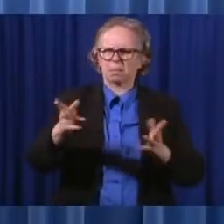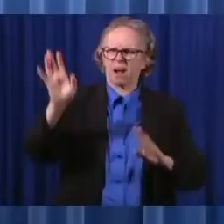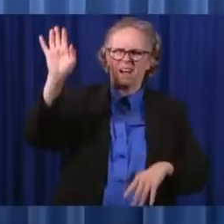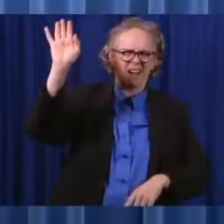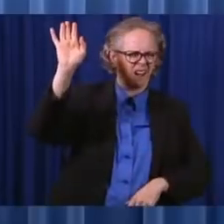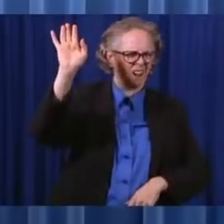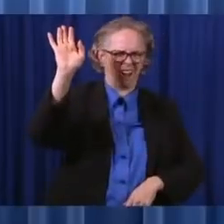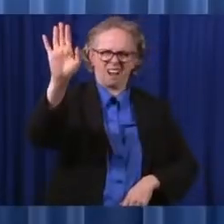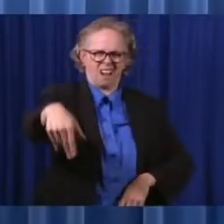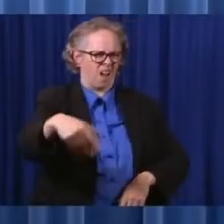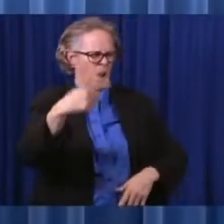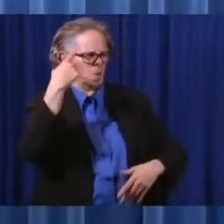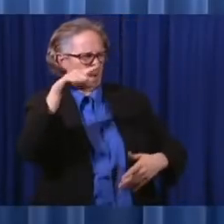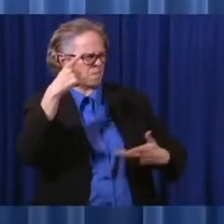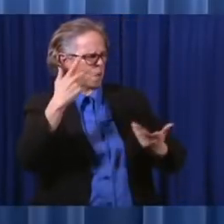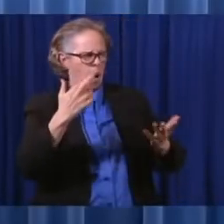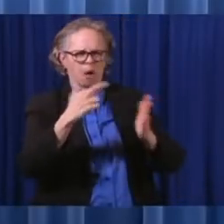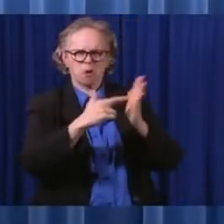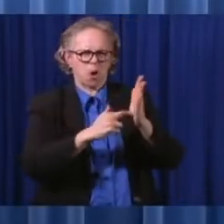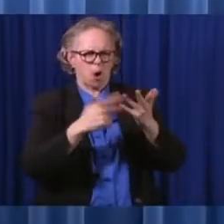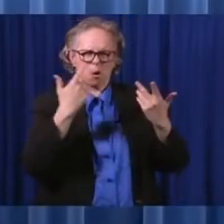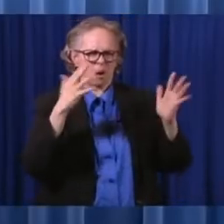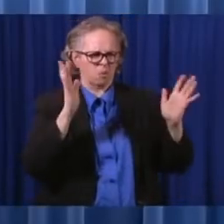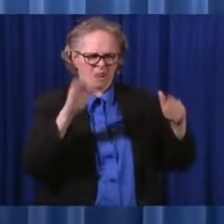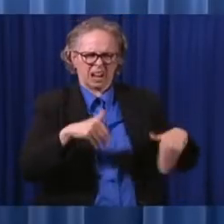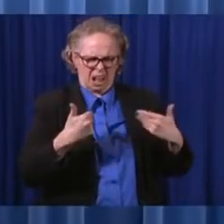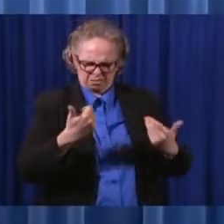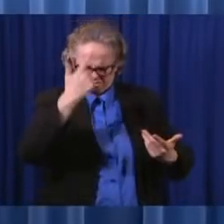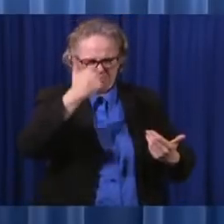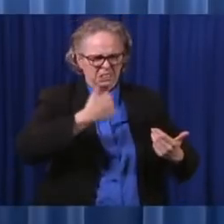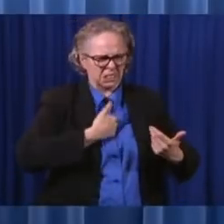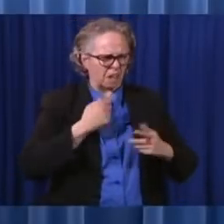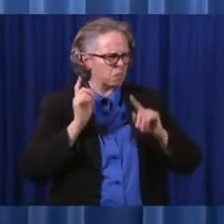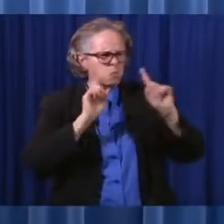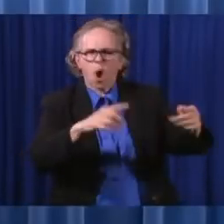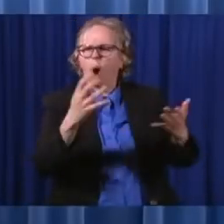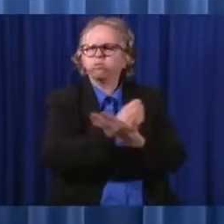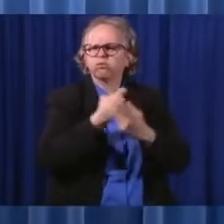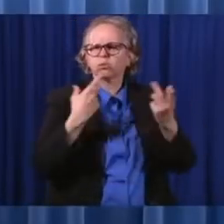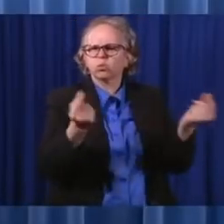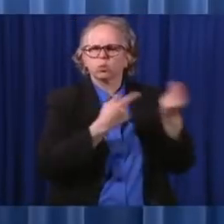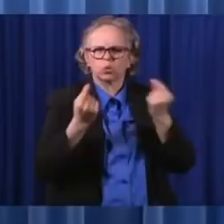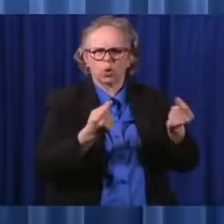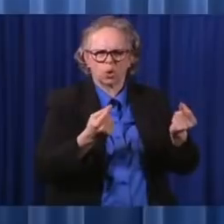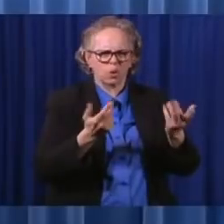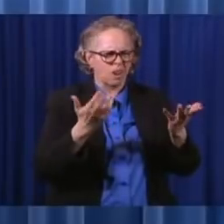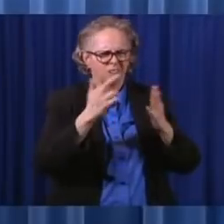Why can't I just go about my business? Why do we have to have any kind of standards at all?